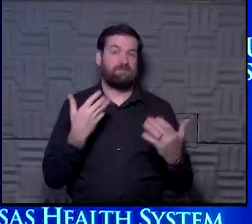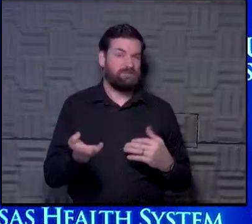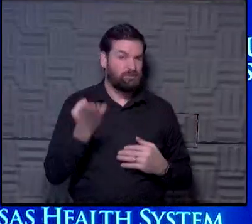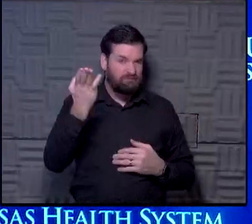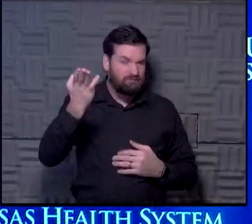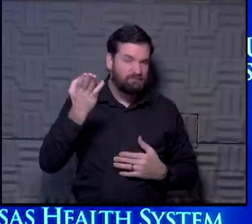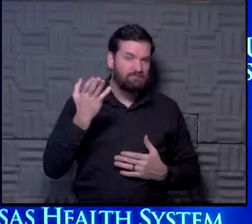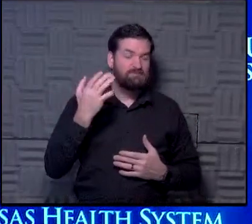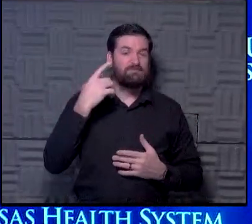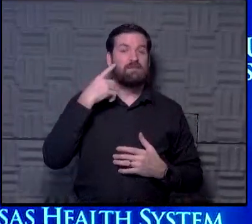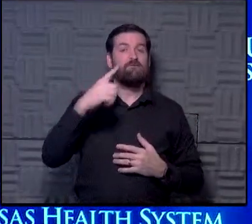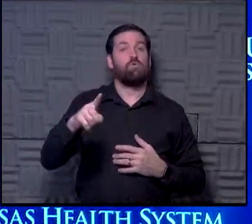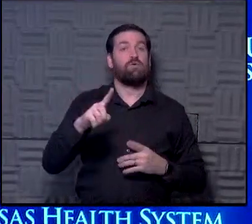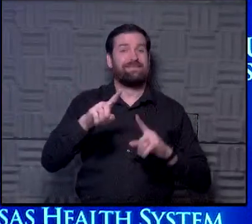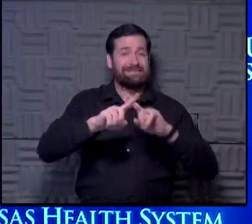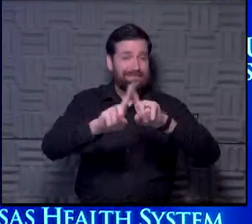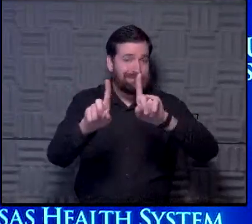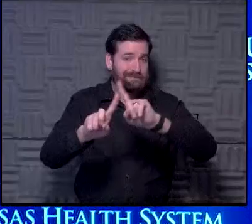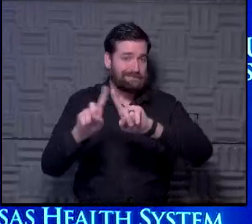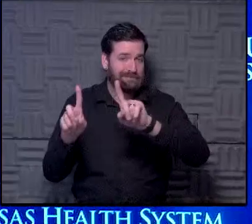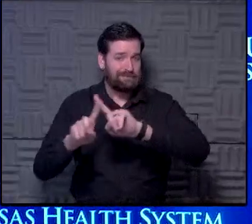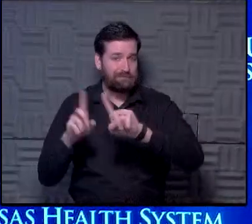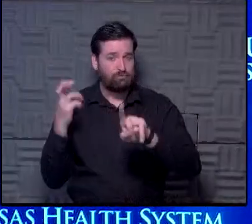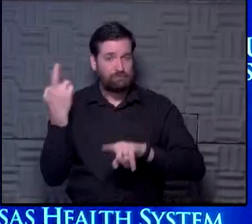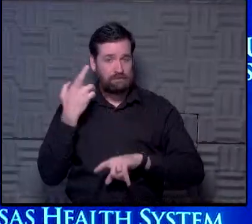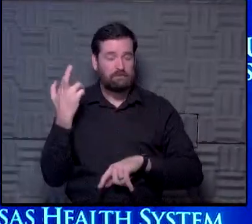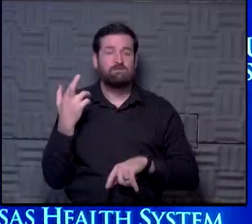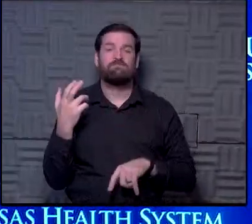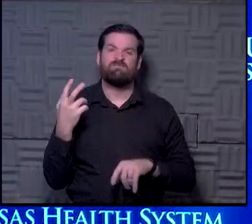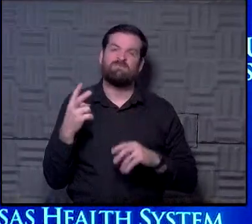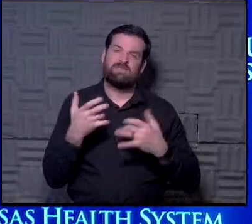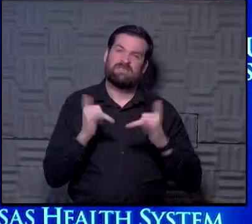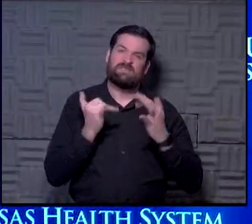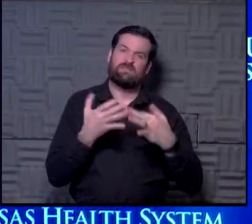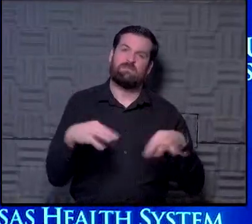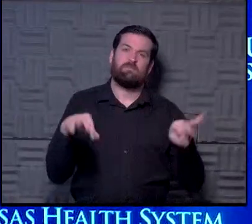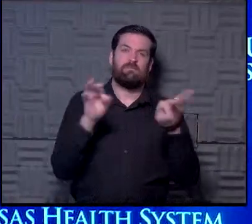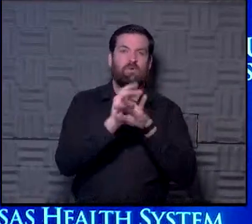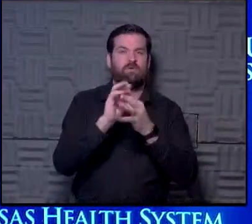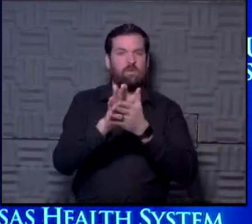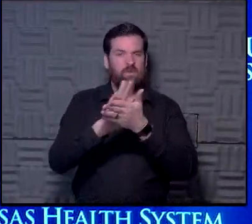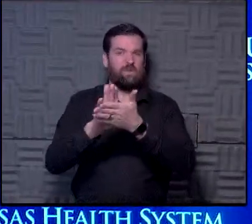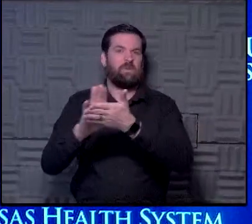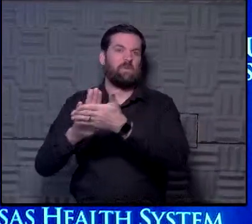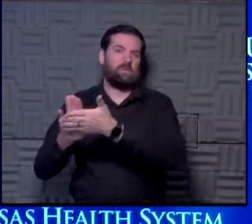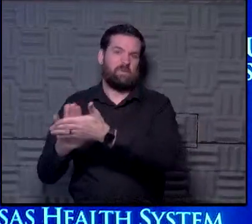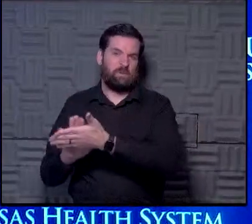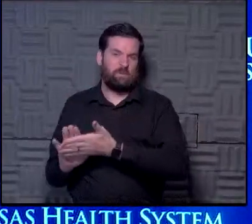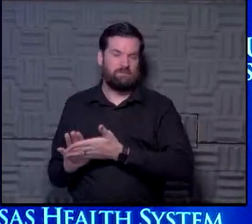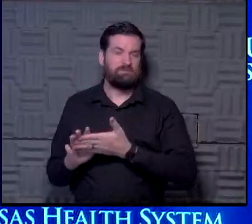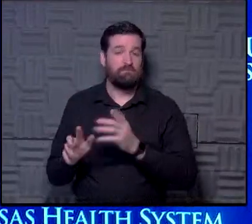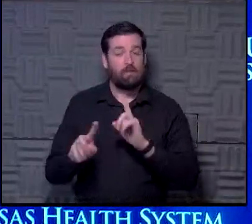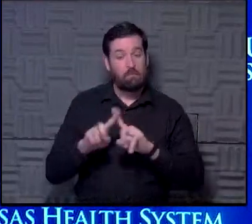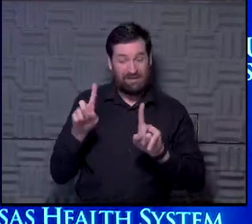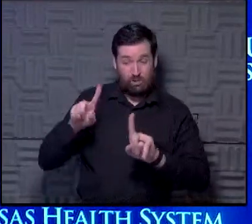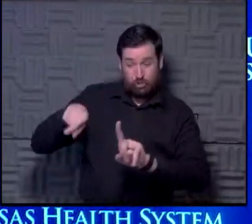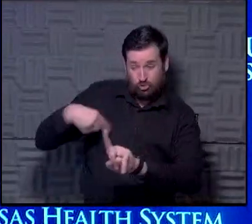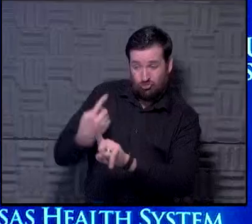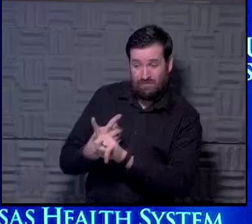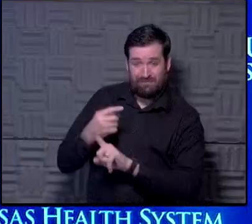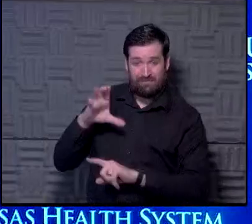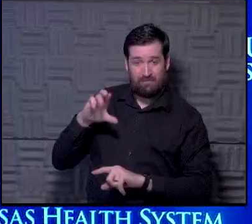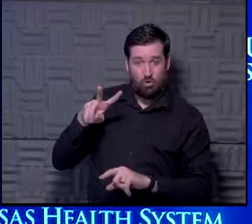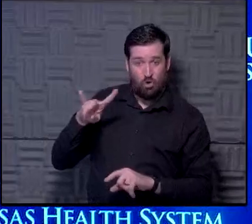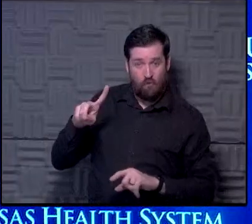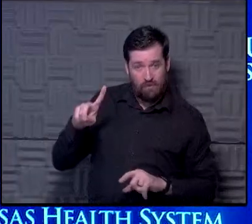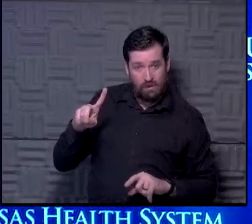to you that for differing reasons, it is still very important to wipe down surfaces. But in terms of just COVID